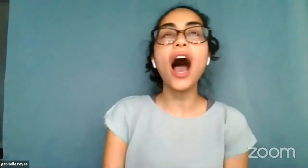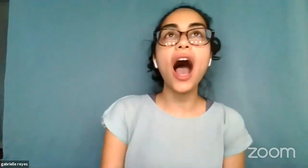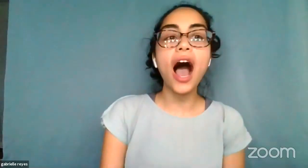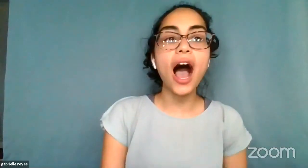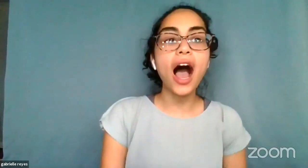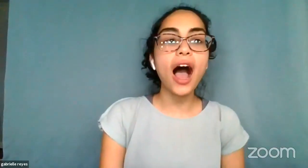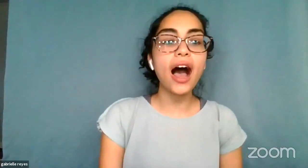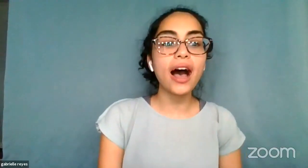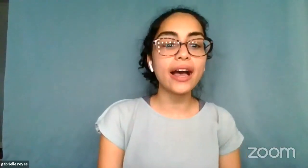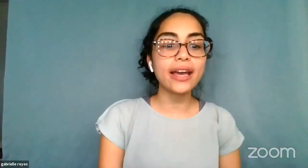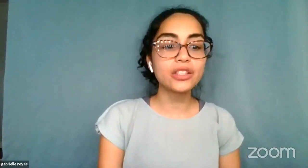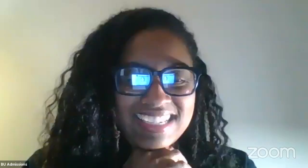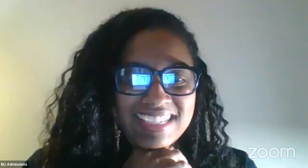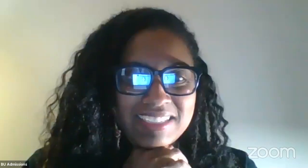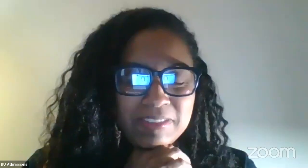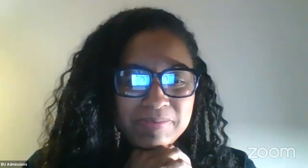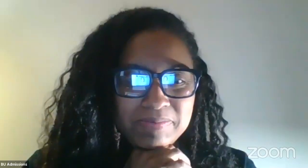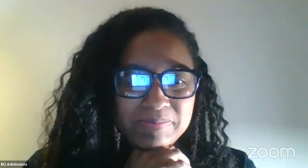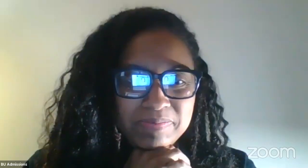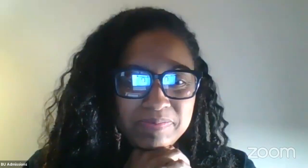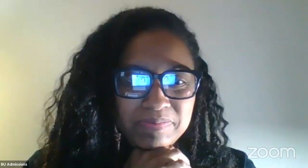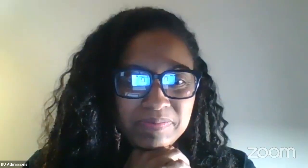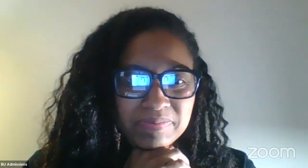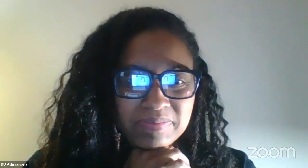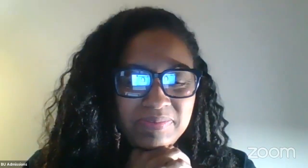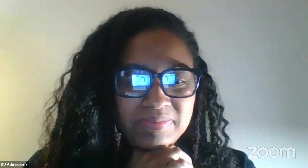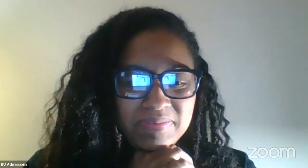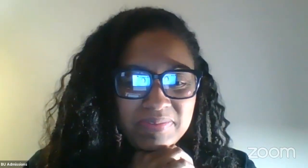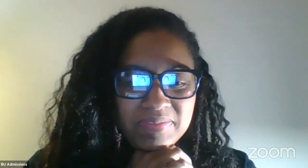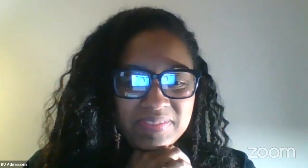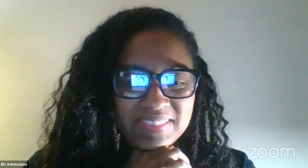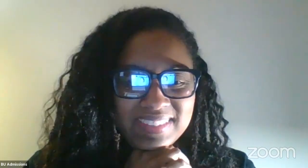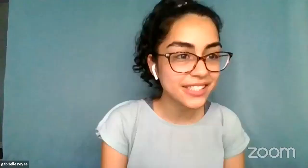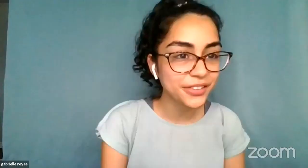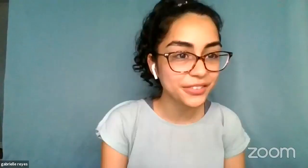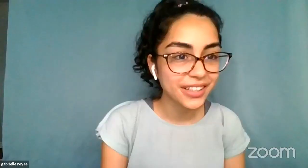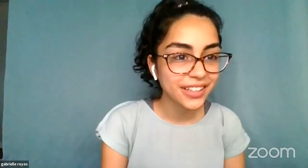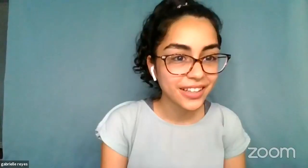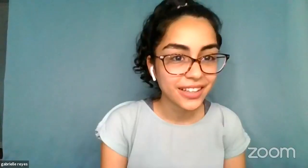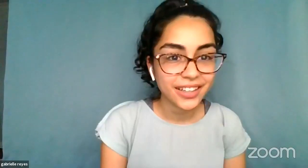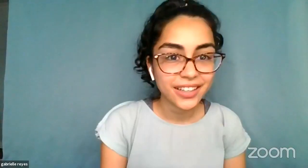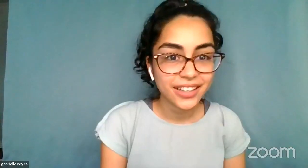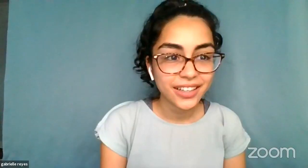so I took, sorry, do I hear myself?